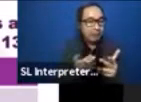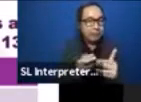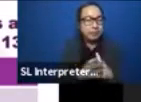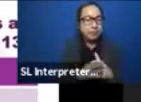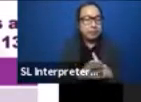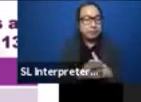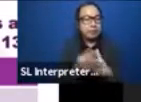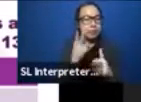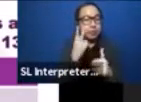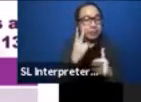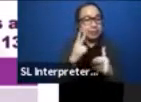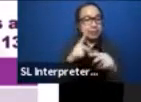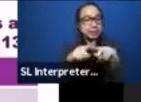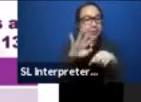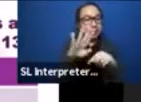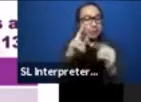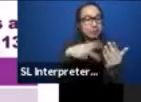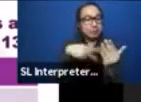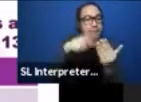program,